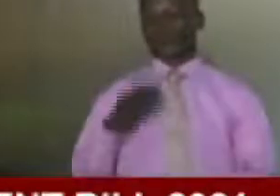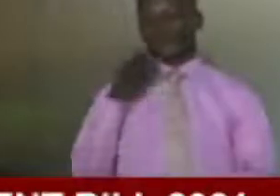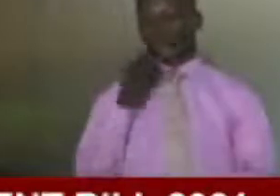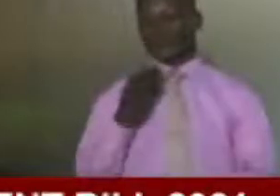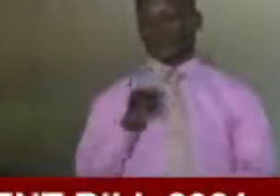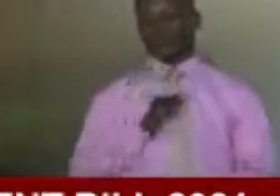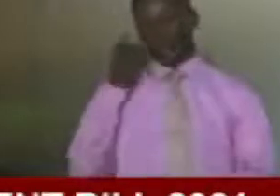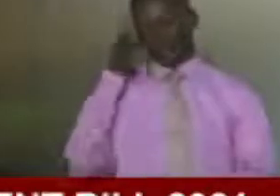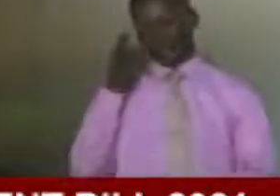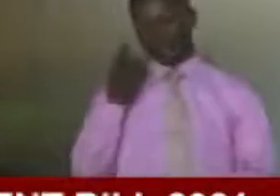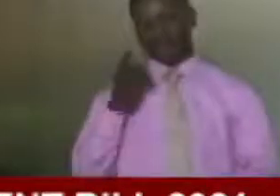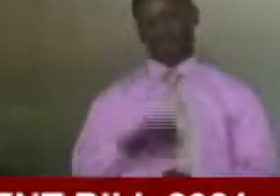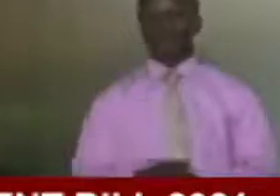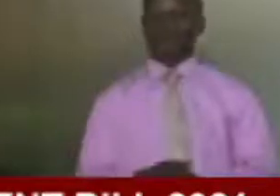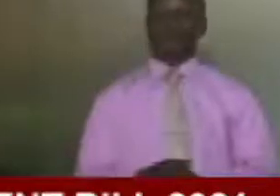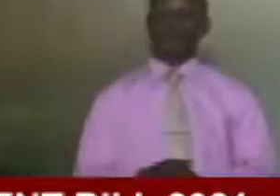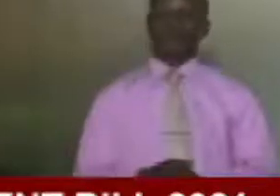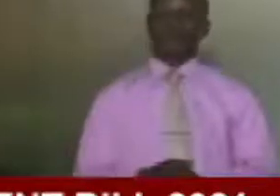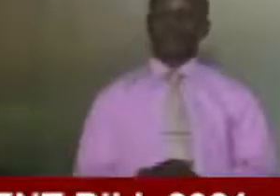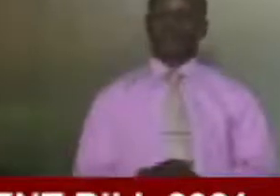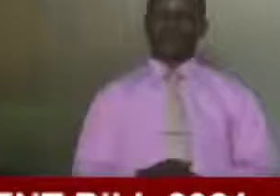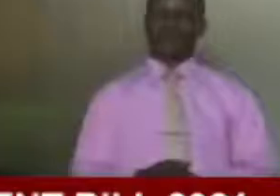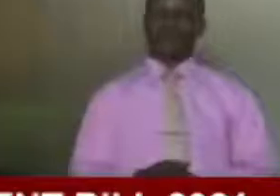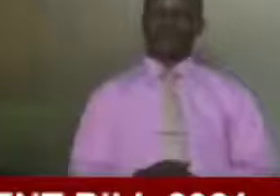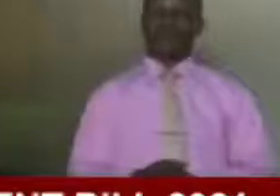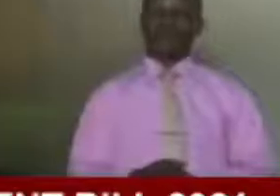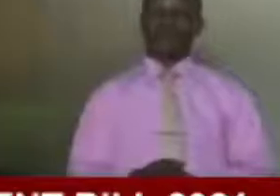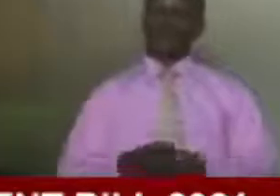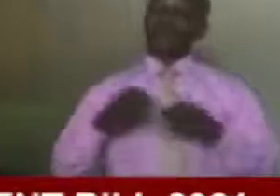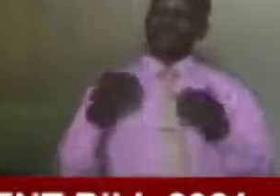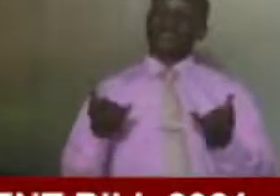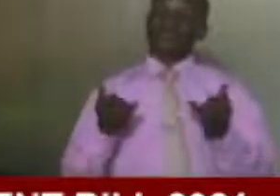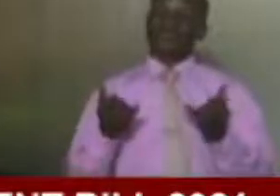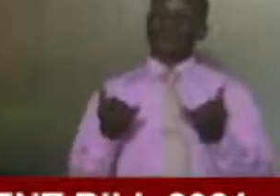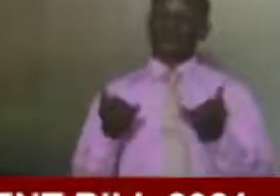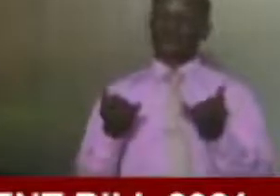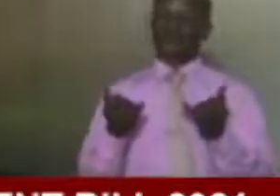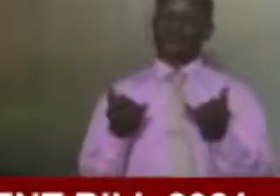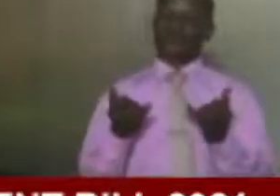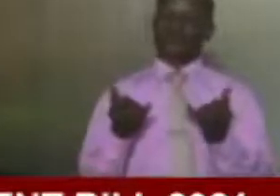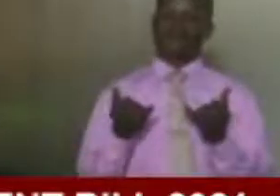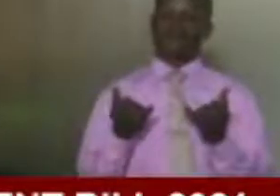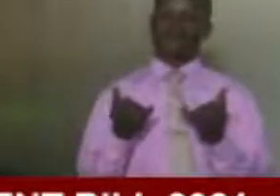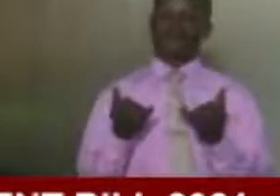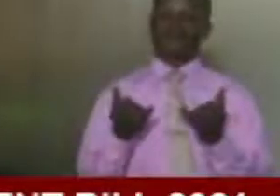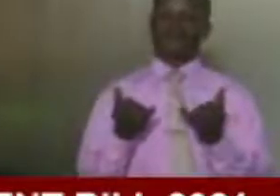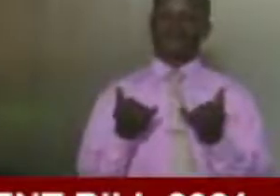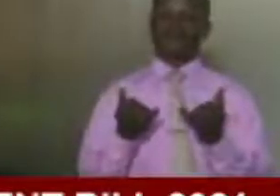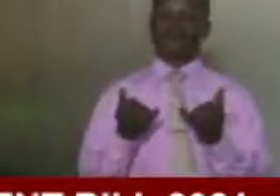think we must be careful about one thing here. I wouldn't like ourselves to play into the